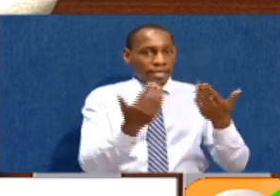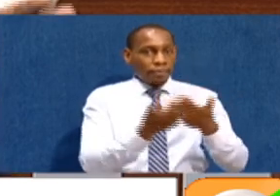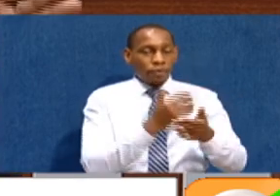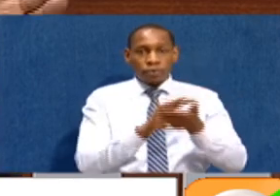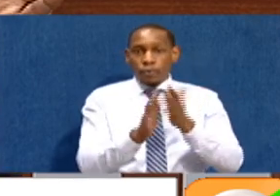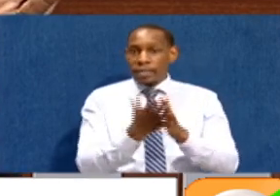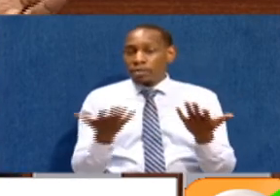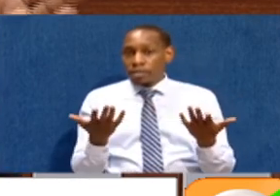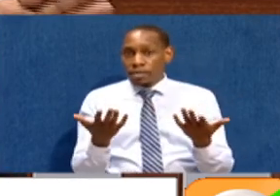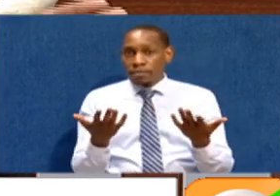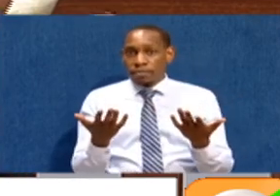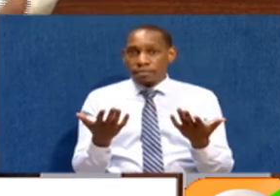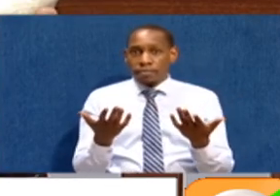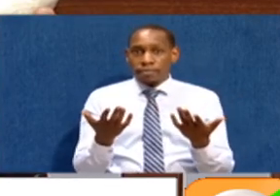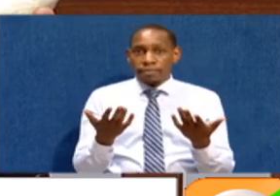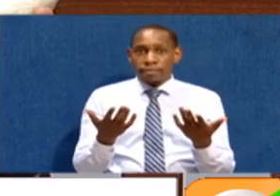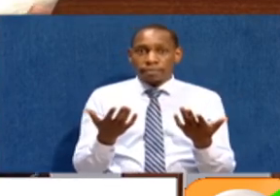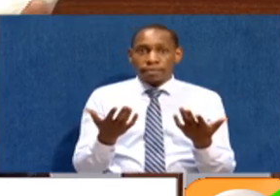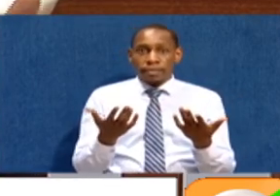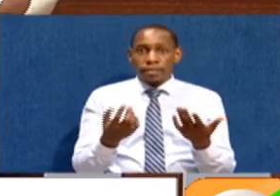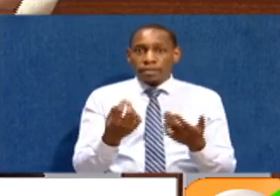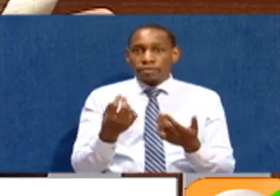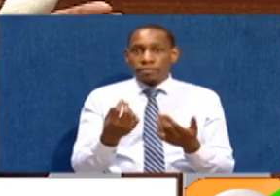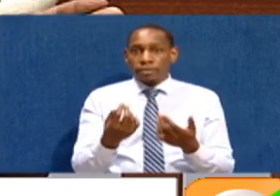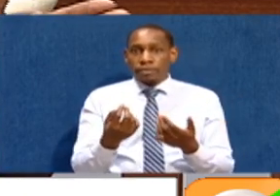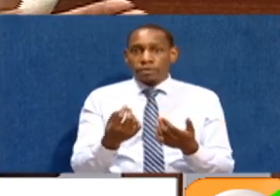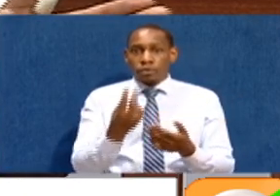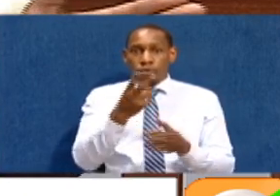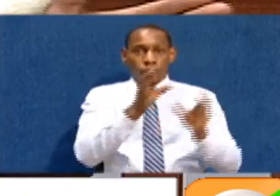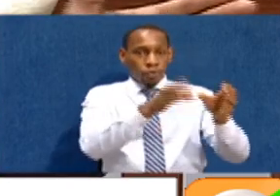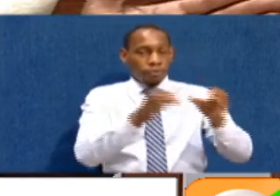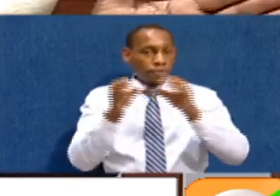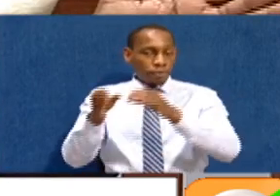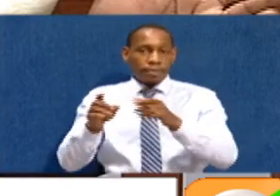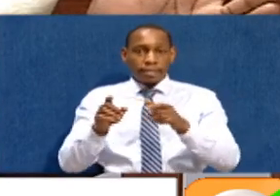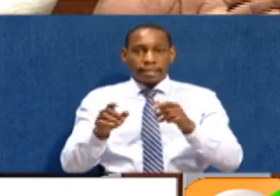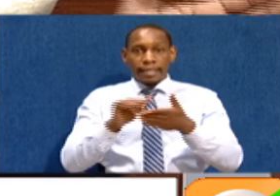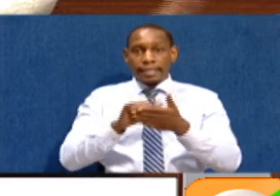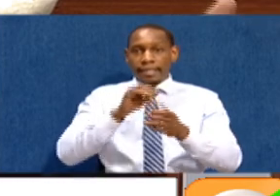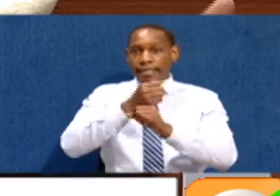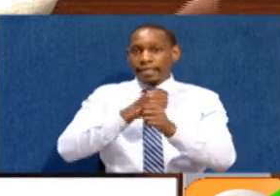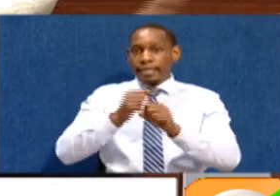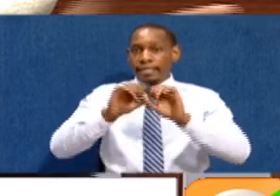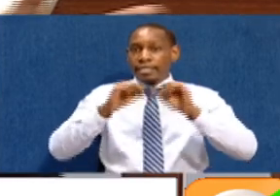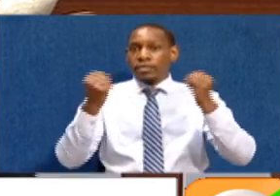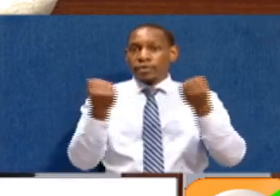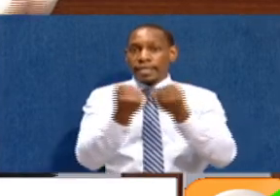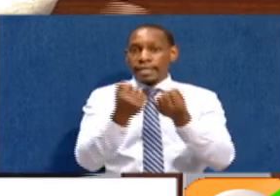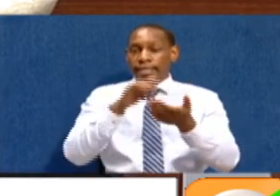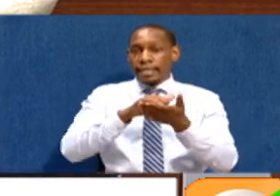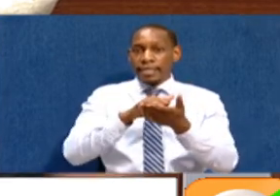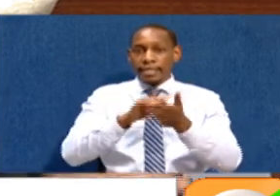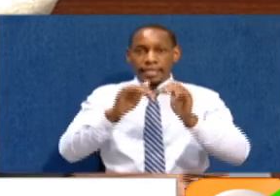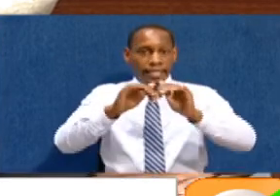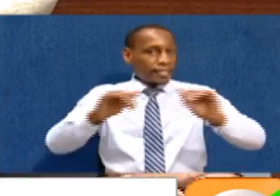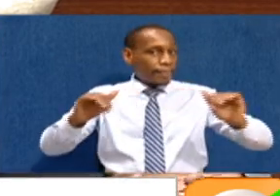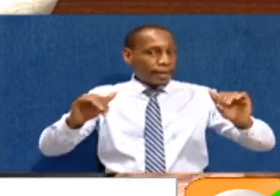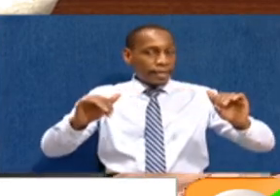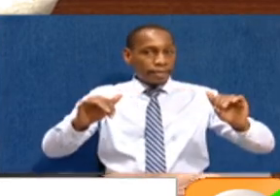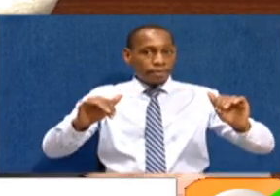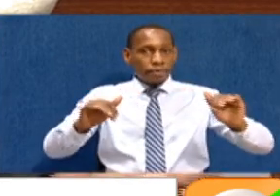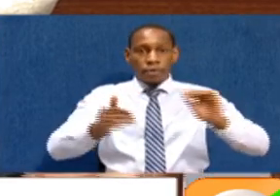without having a binary approach, which then creates a society which is divided